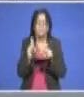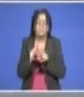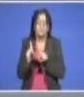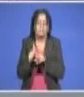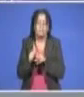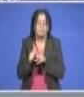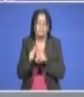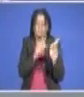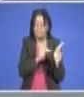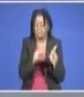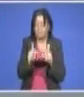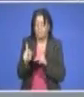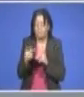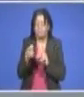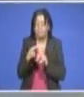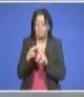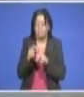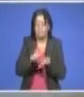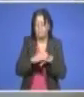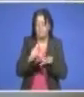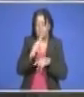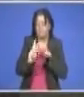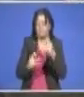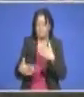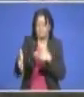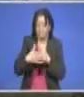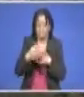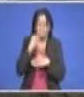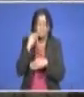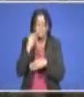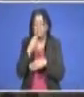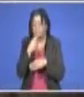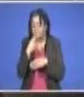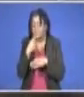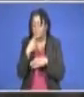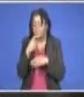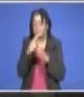to call people back home who moved out of Foxhill,